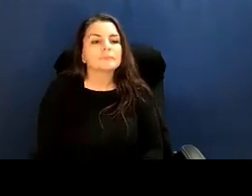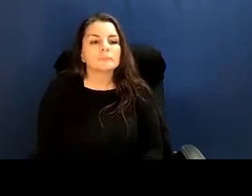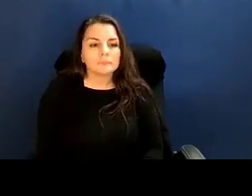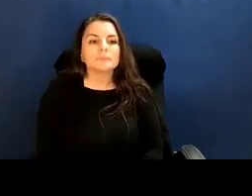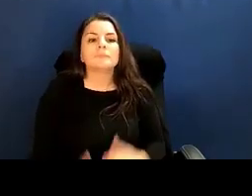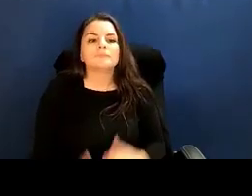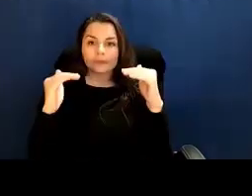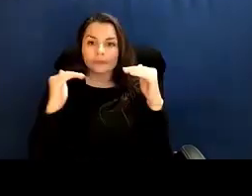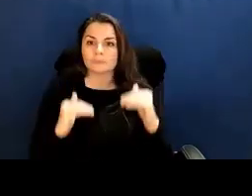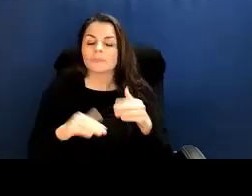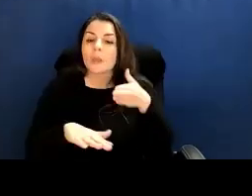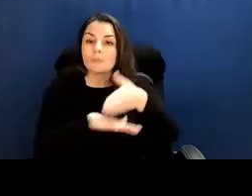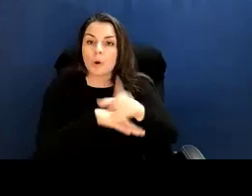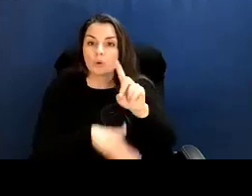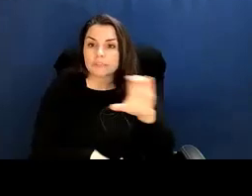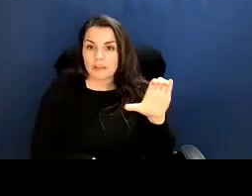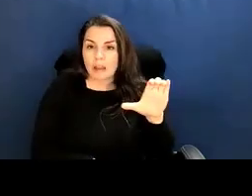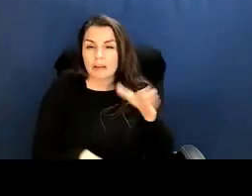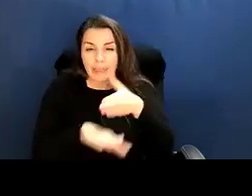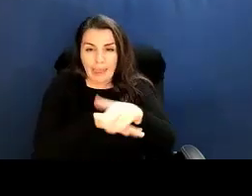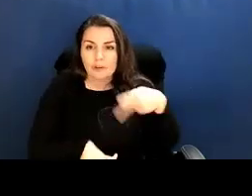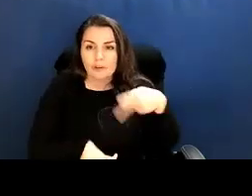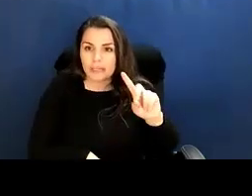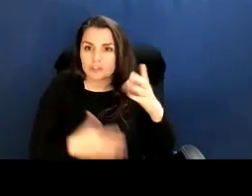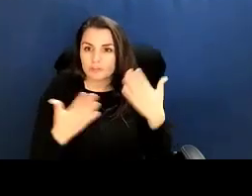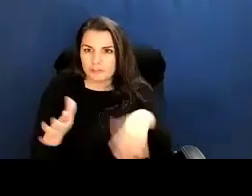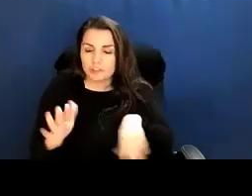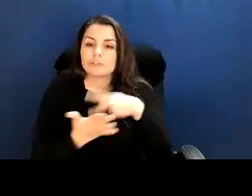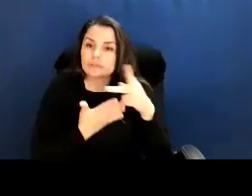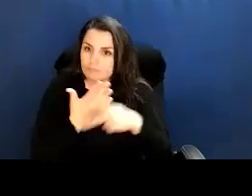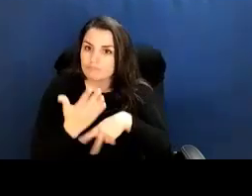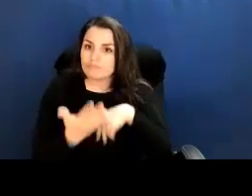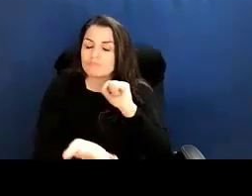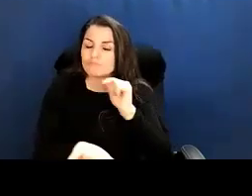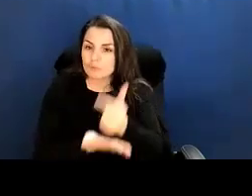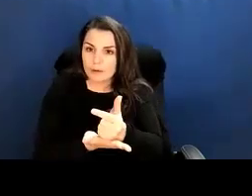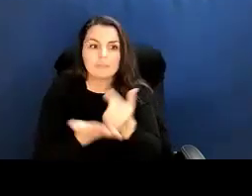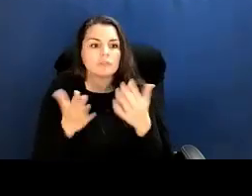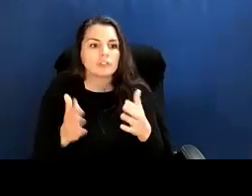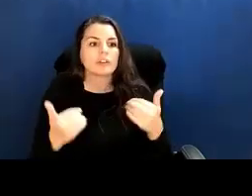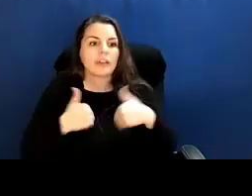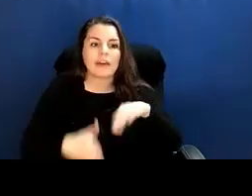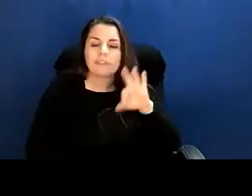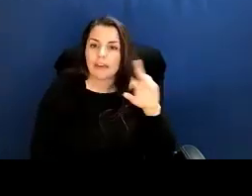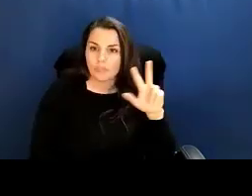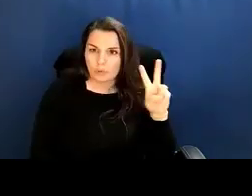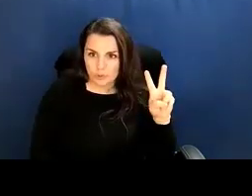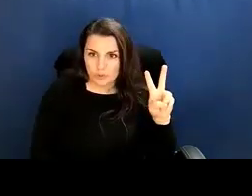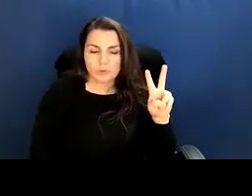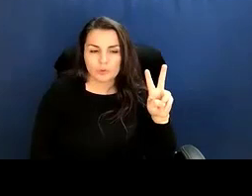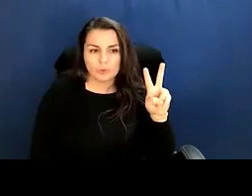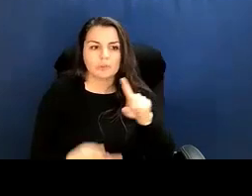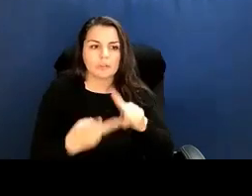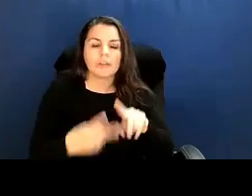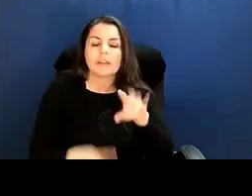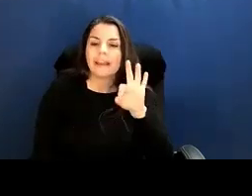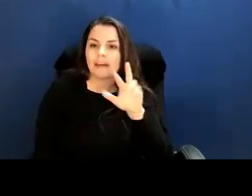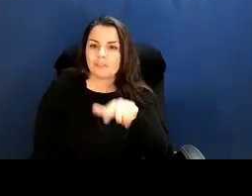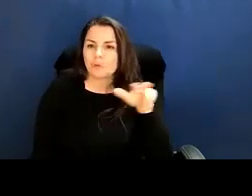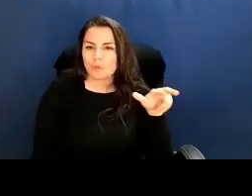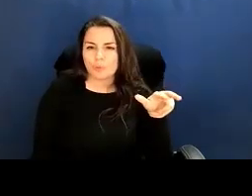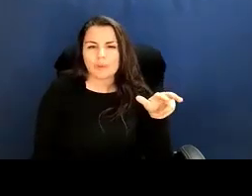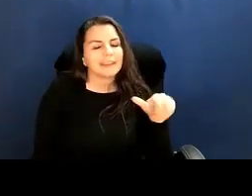Postdoctoral fellowships, the F32 is the one we see almost all the time. And then there's a senior F33 fellowship that isn't really used